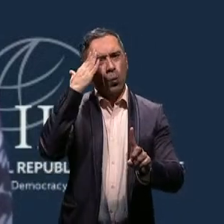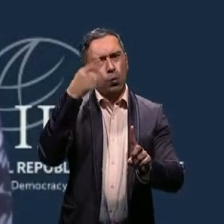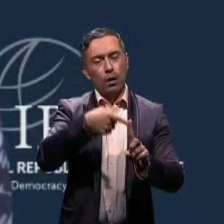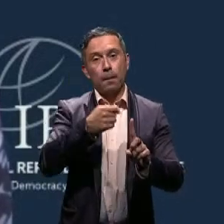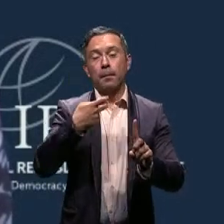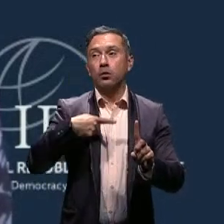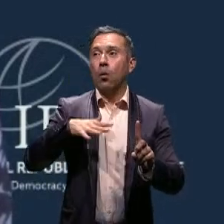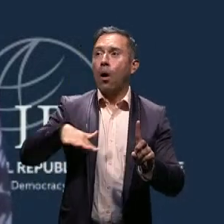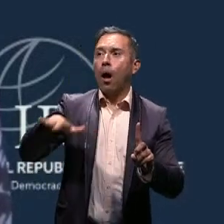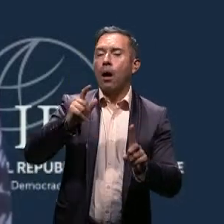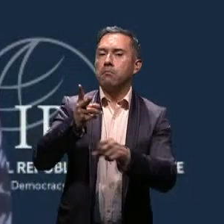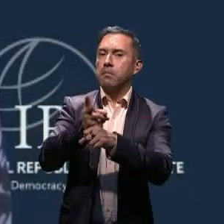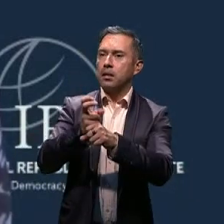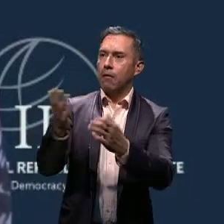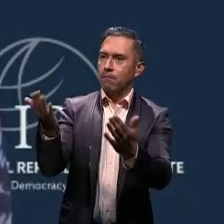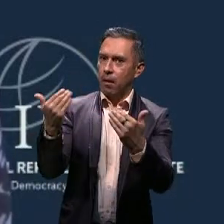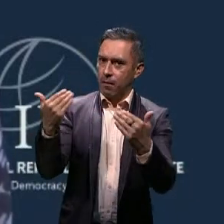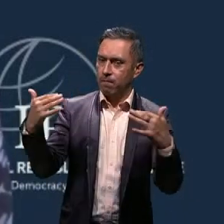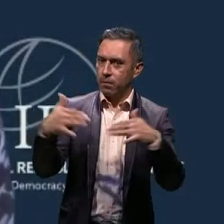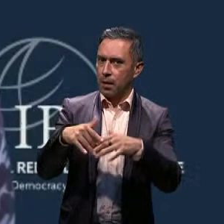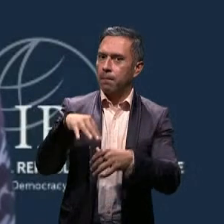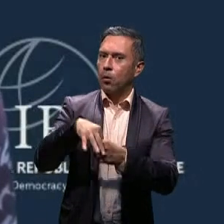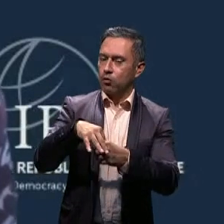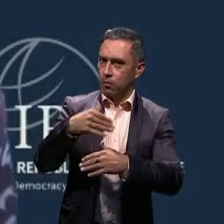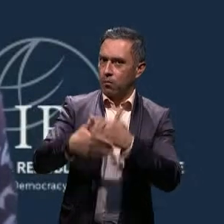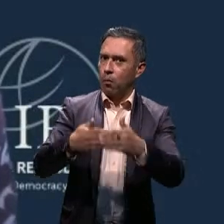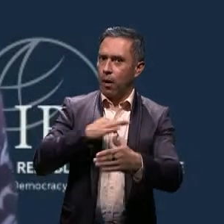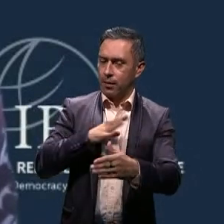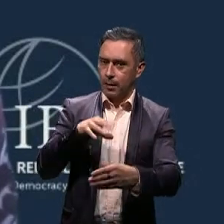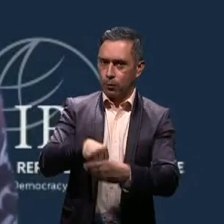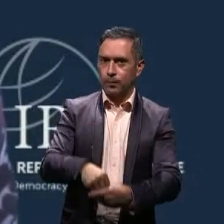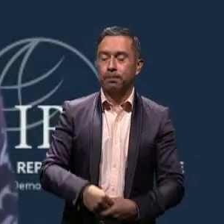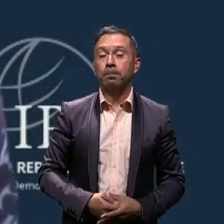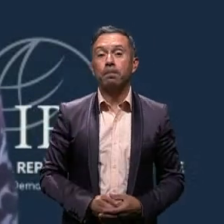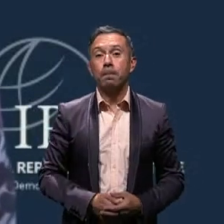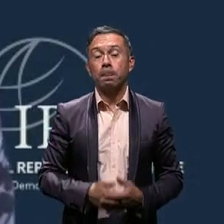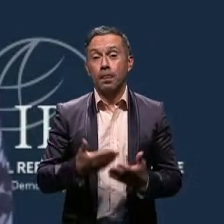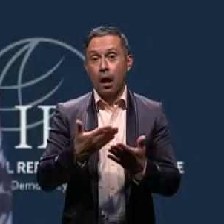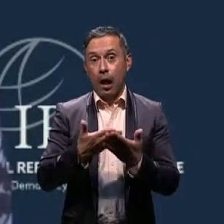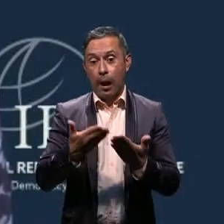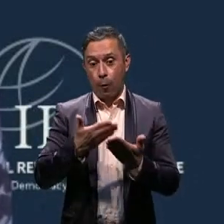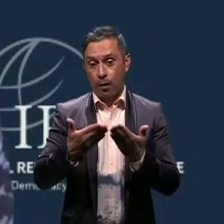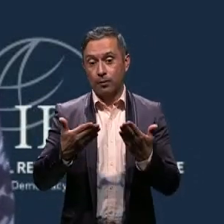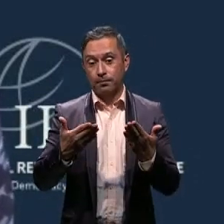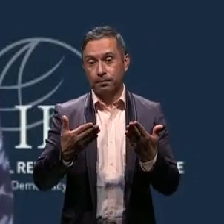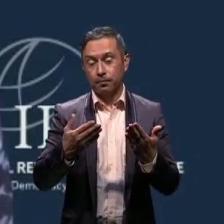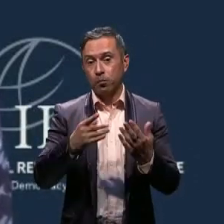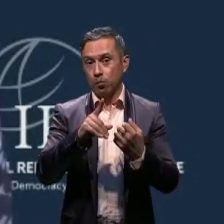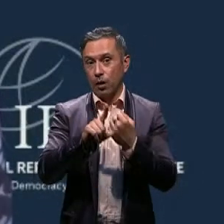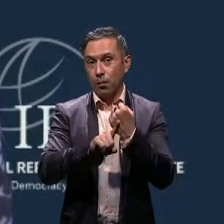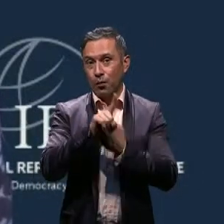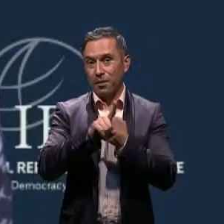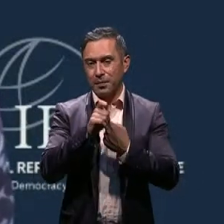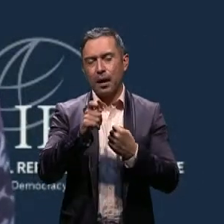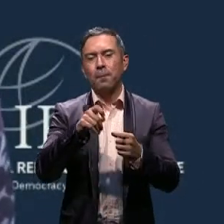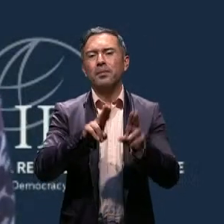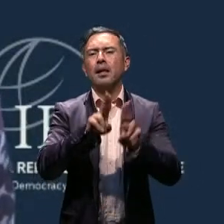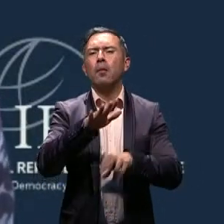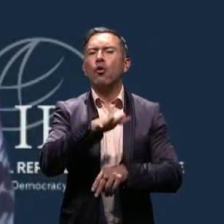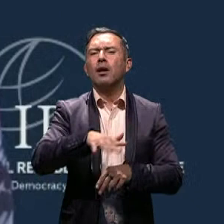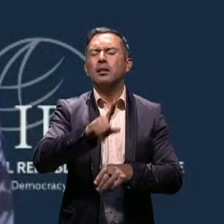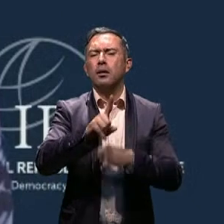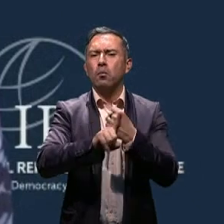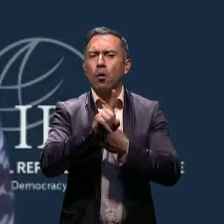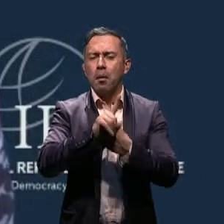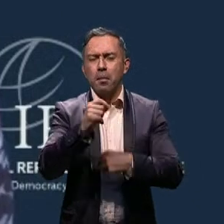and to drive the citizens to participate in electoral processes. Part of the issues that